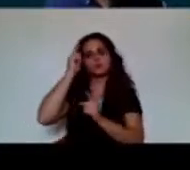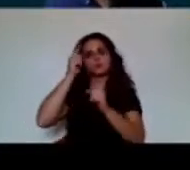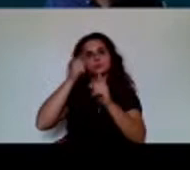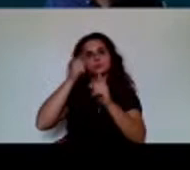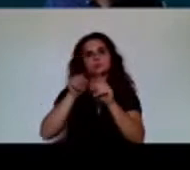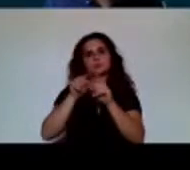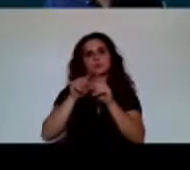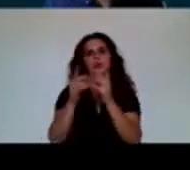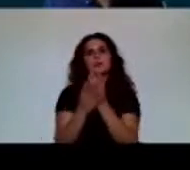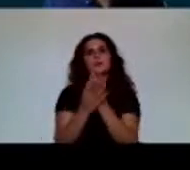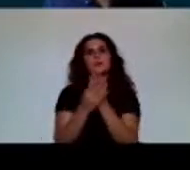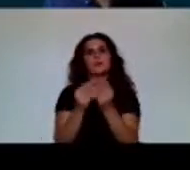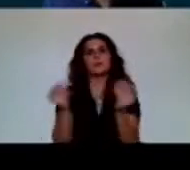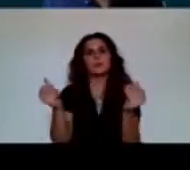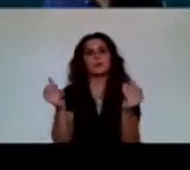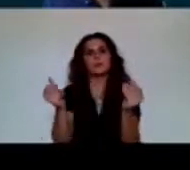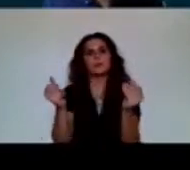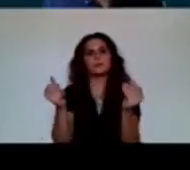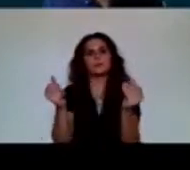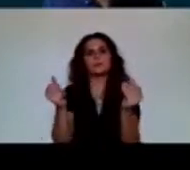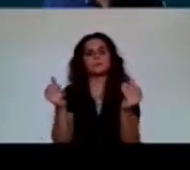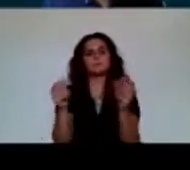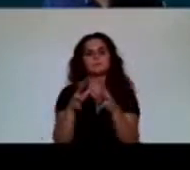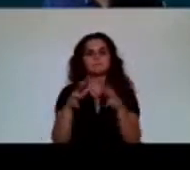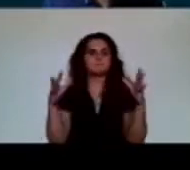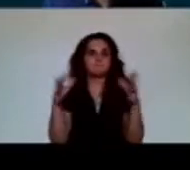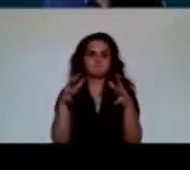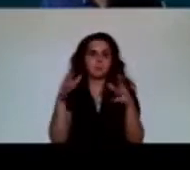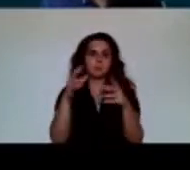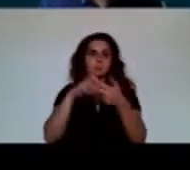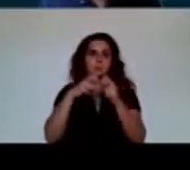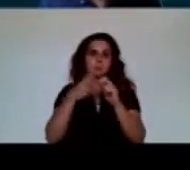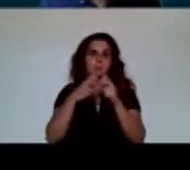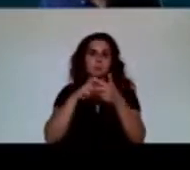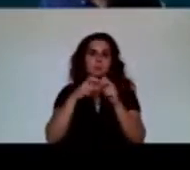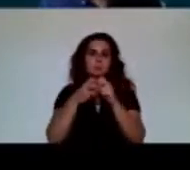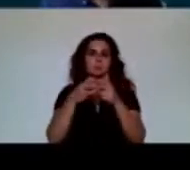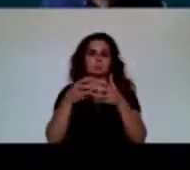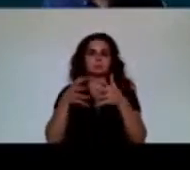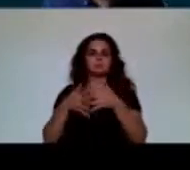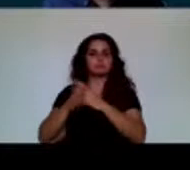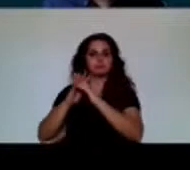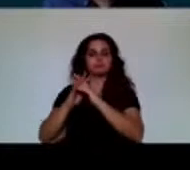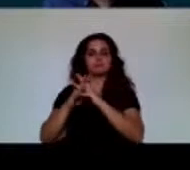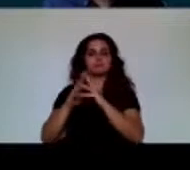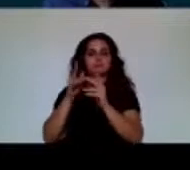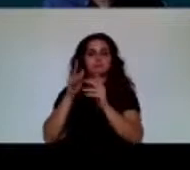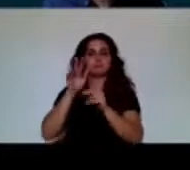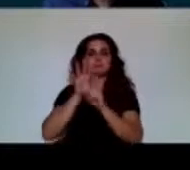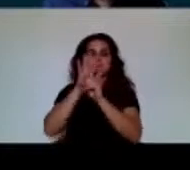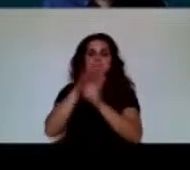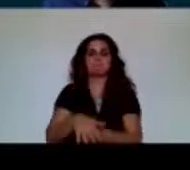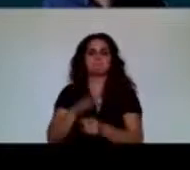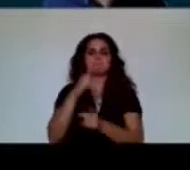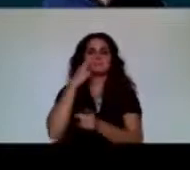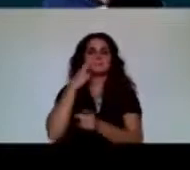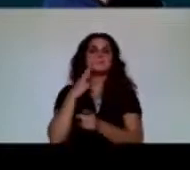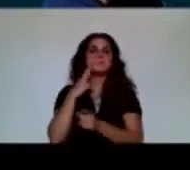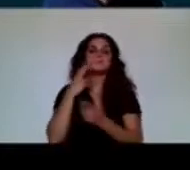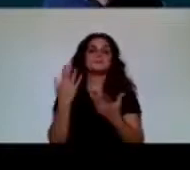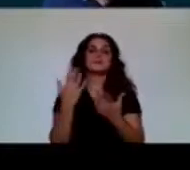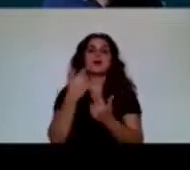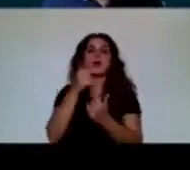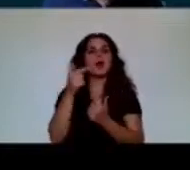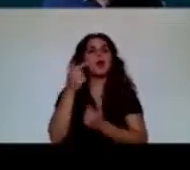tackle racism in general, in issues of structural racism in particular. So there's a lot